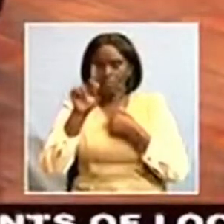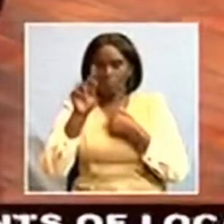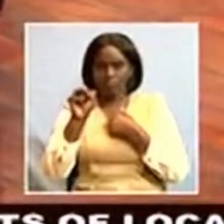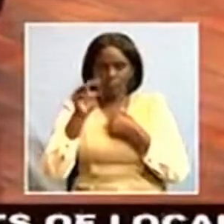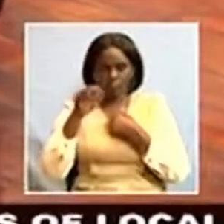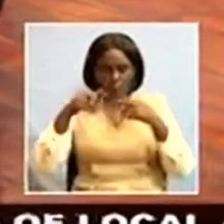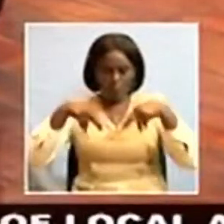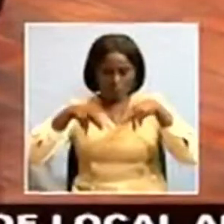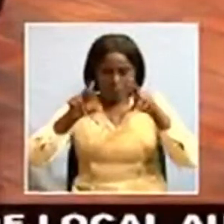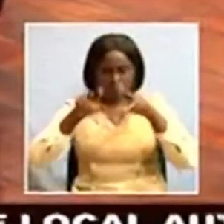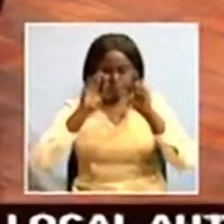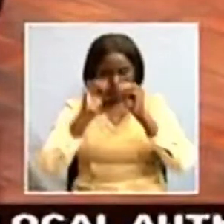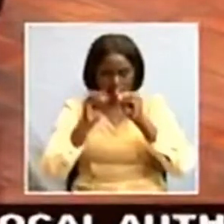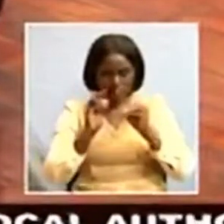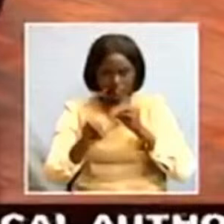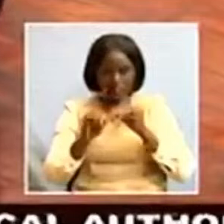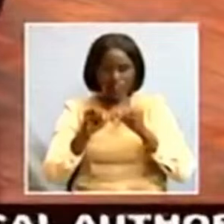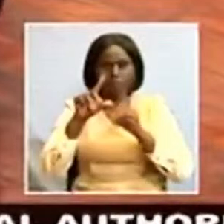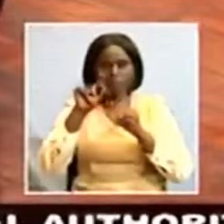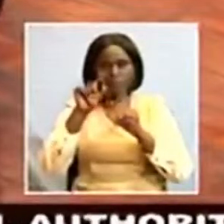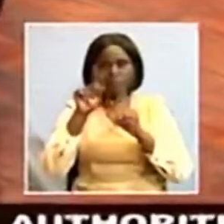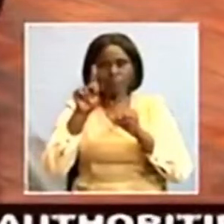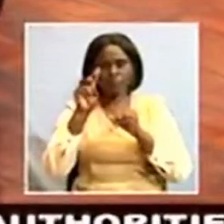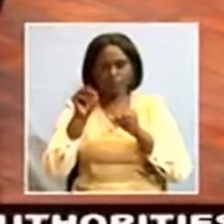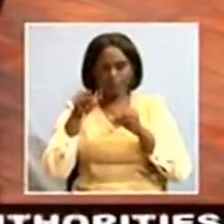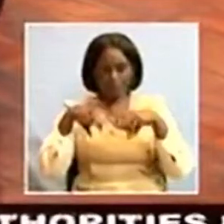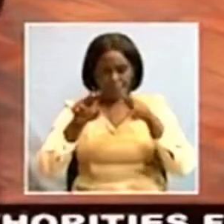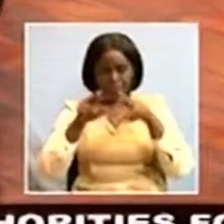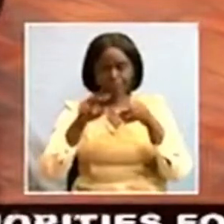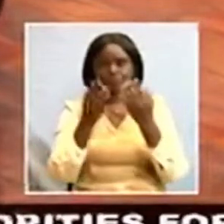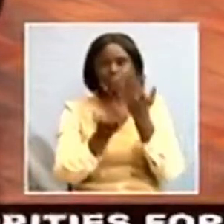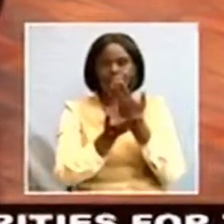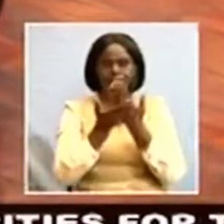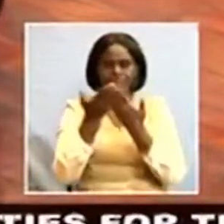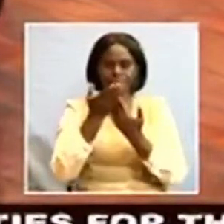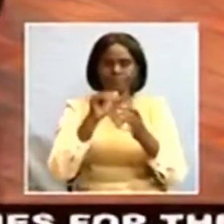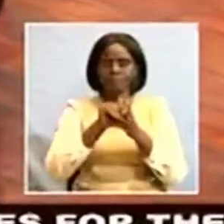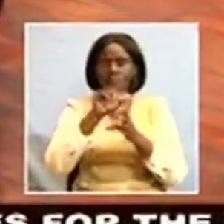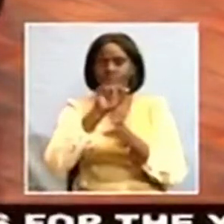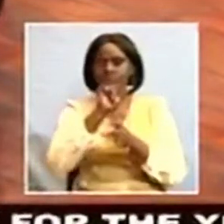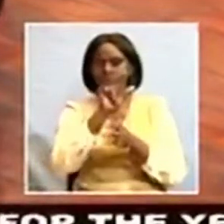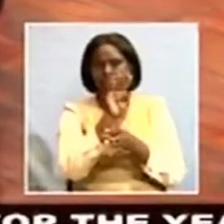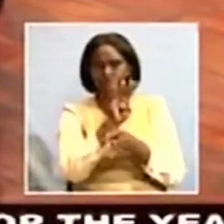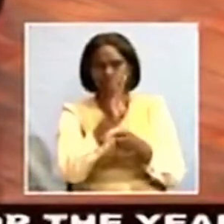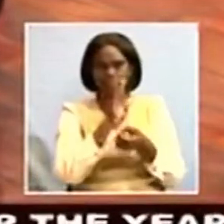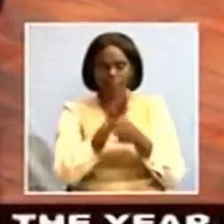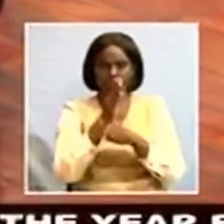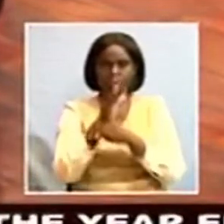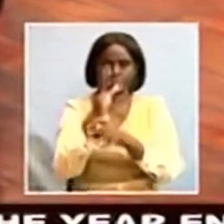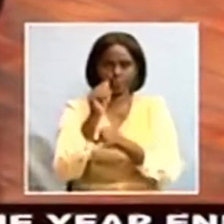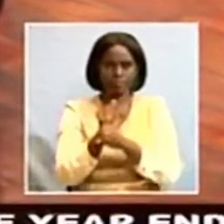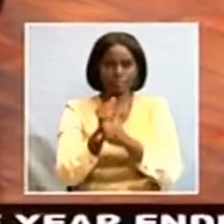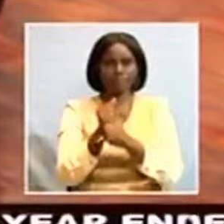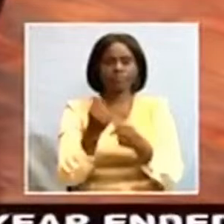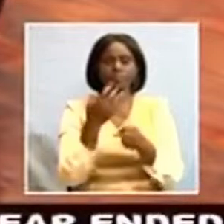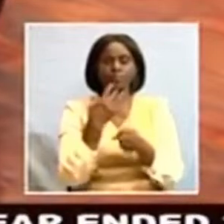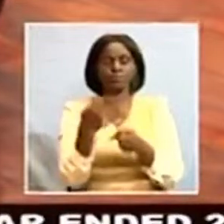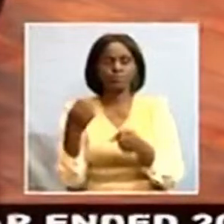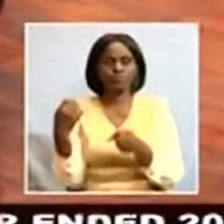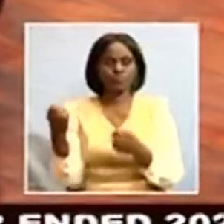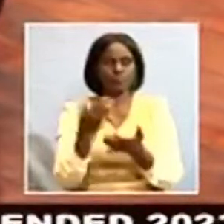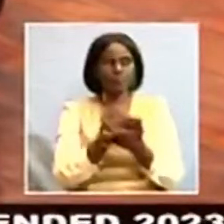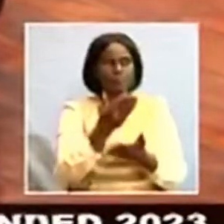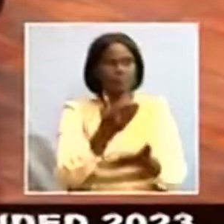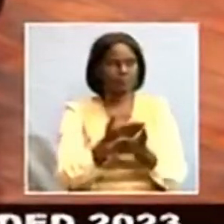roads, 20 kilometers of roads were graded in 2024 after acquisition of a suite of earth-moving equipment